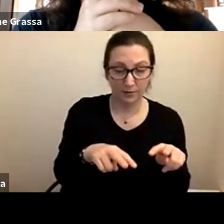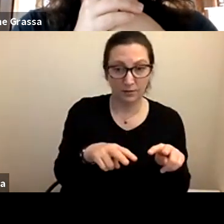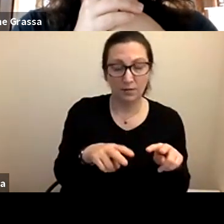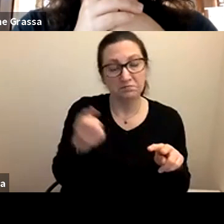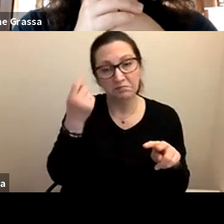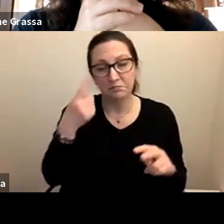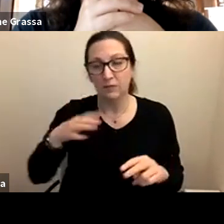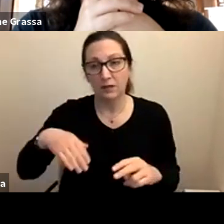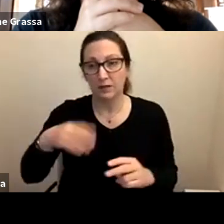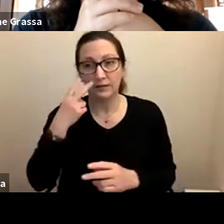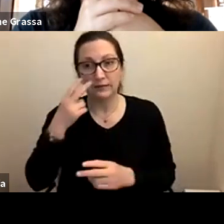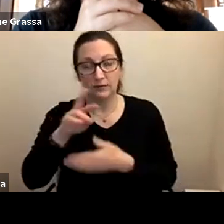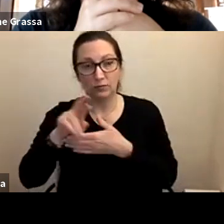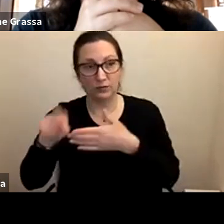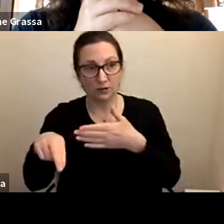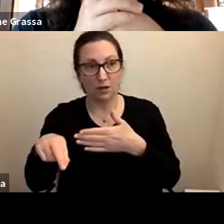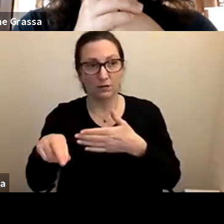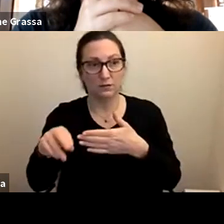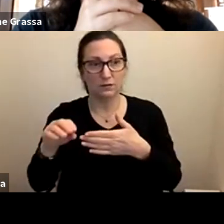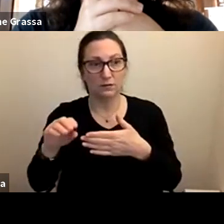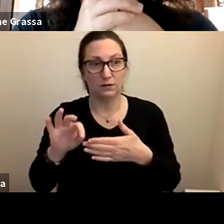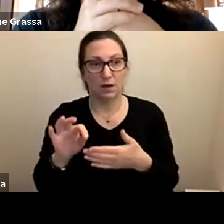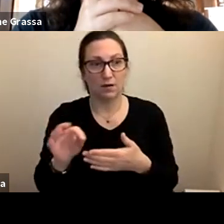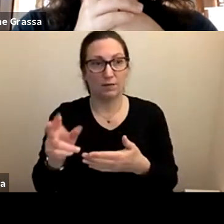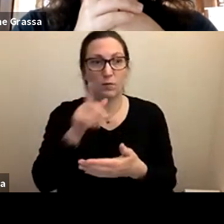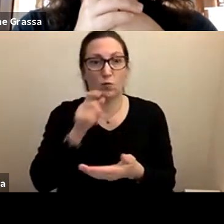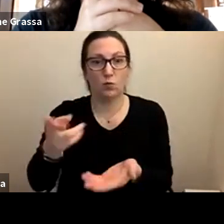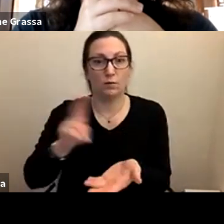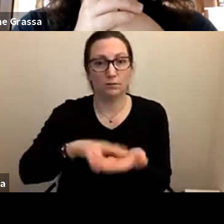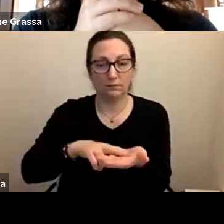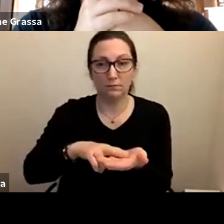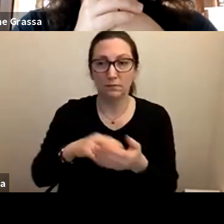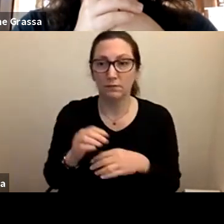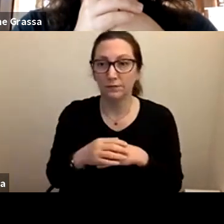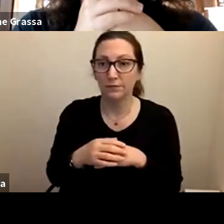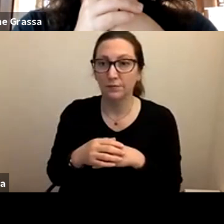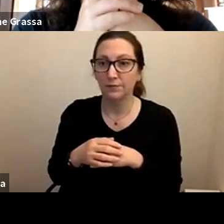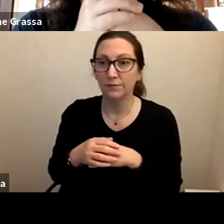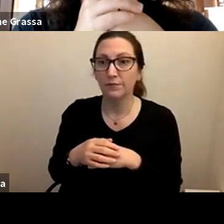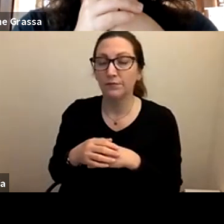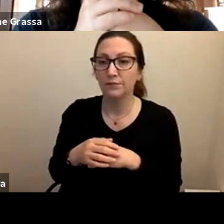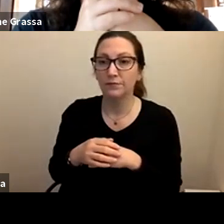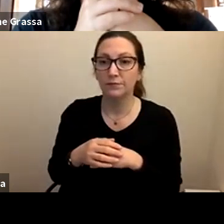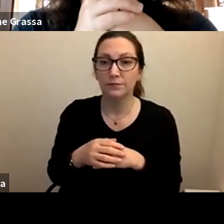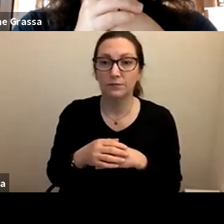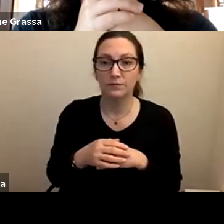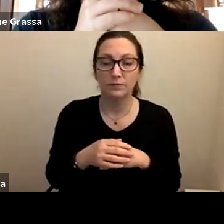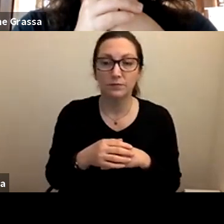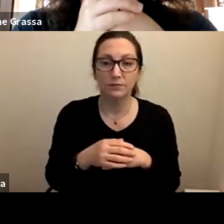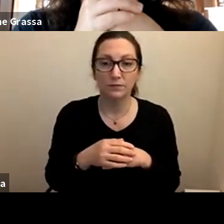of the enrollees, but you can't, I think,